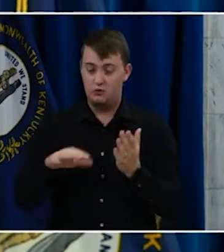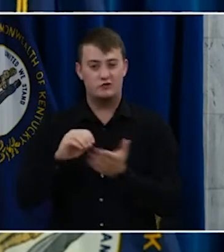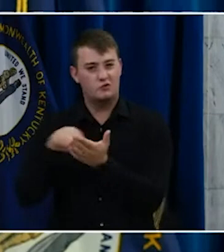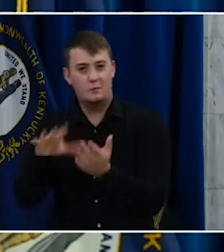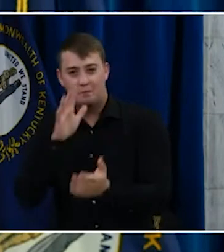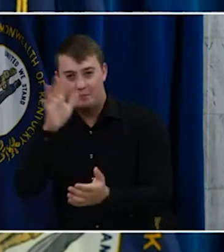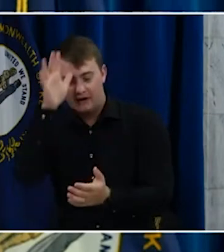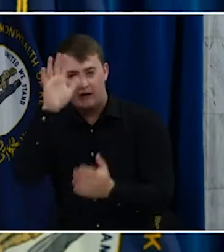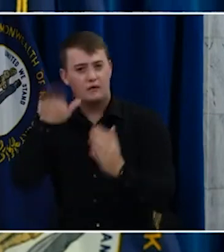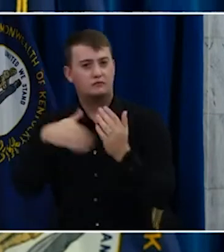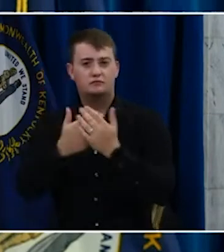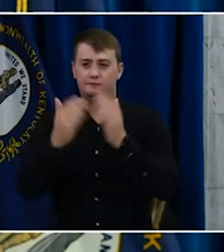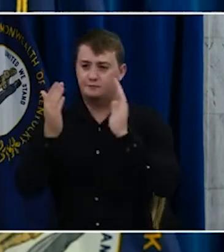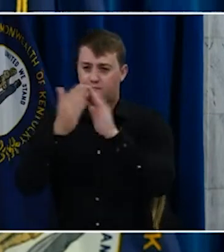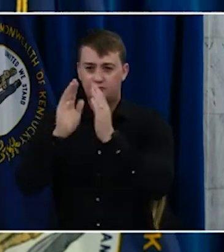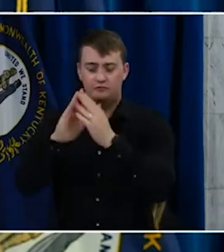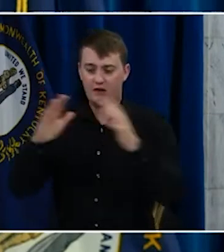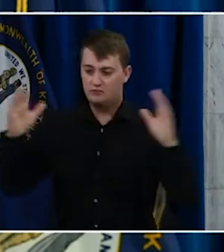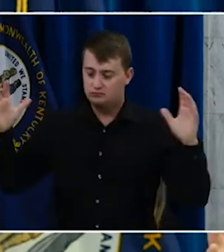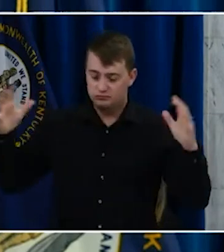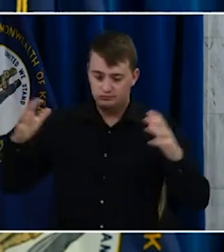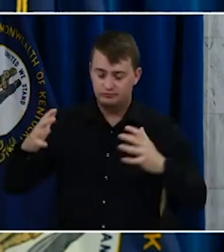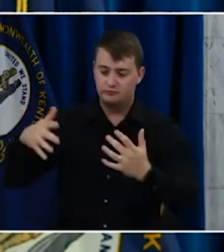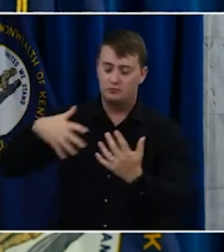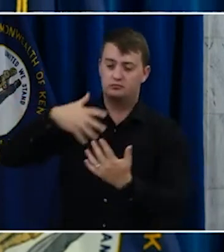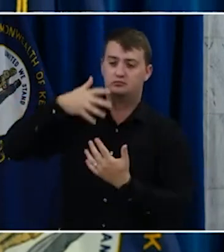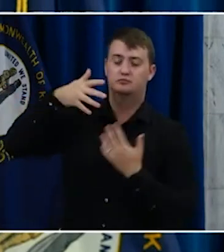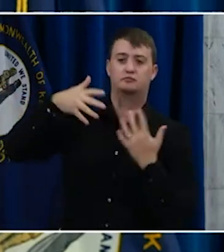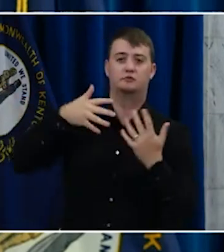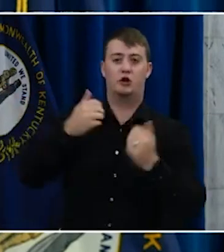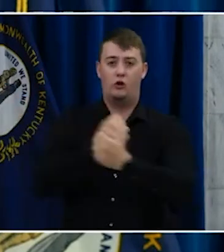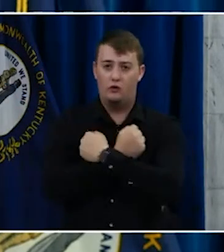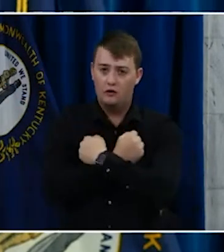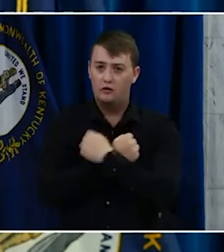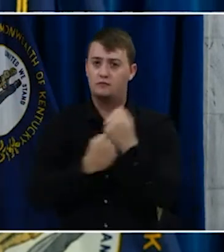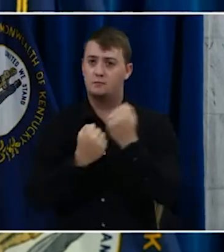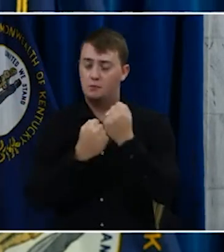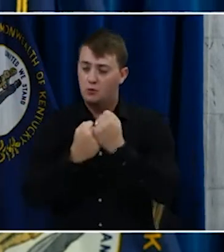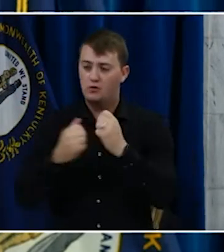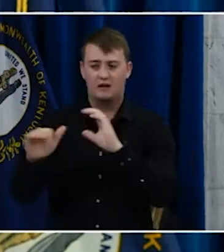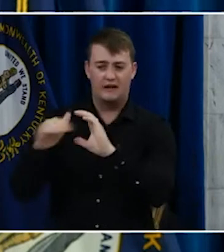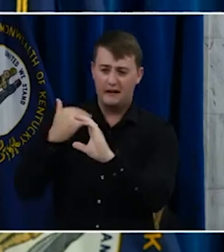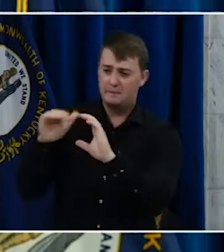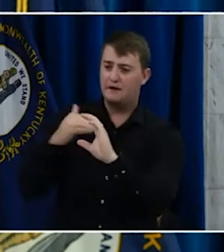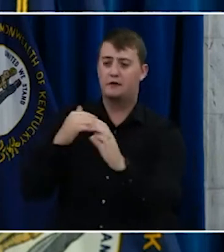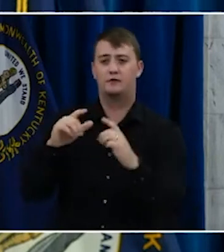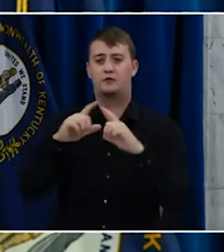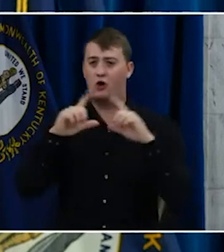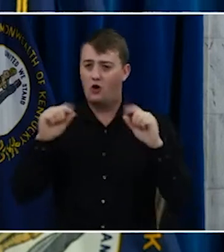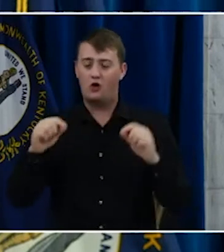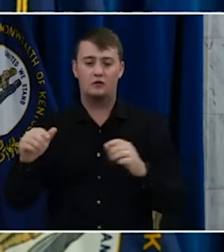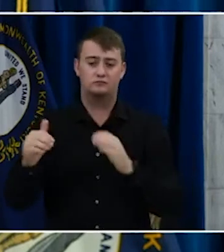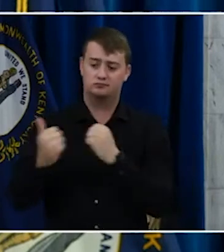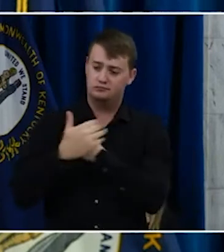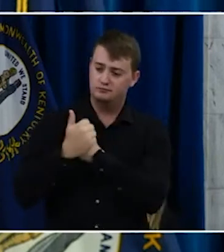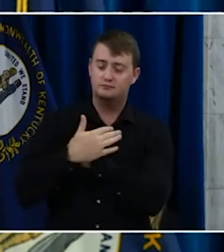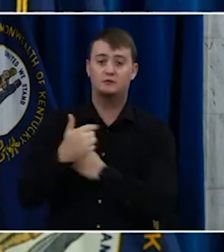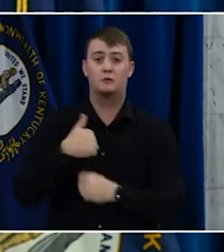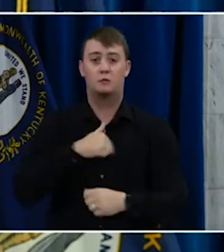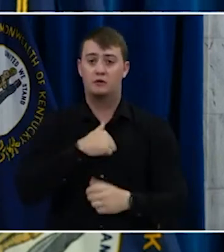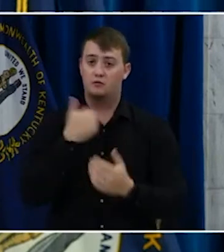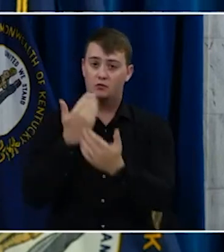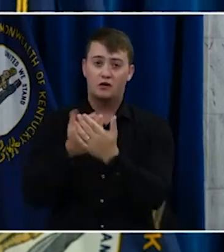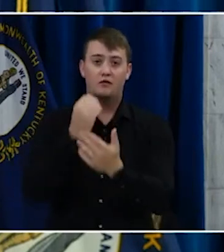our entire community surrounded us with love, with support. They sent us emails, they sent us cards. When we came home, we